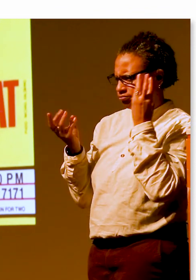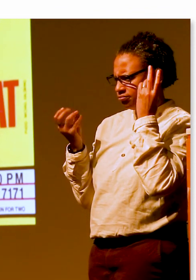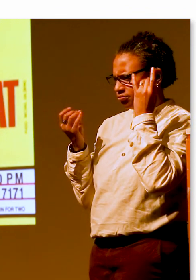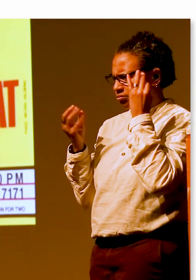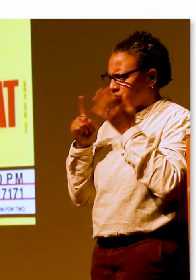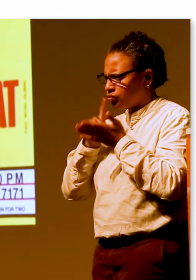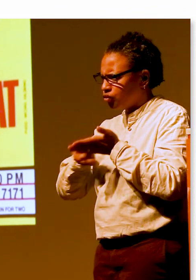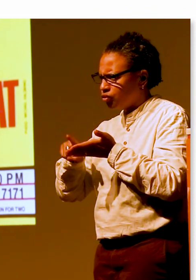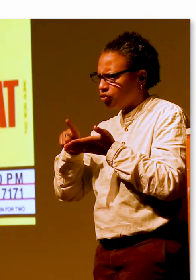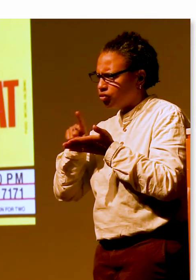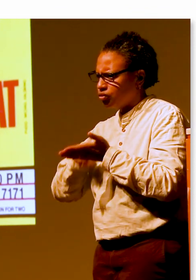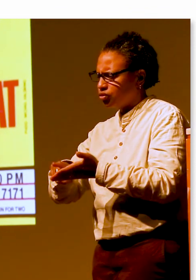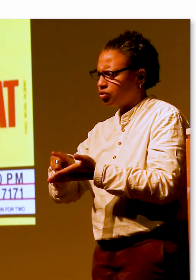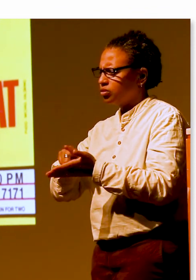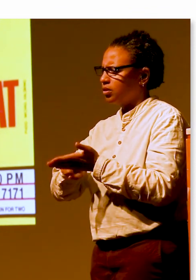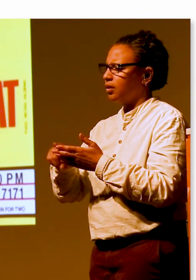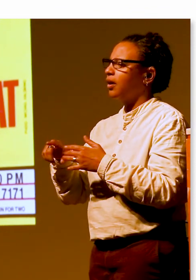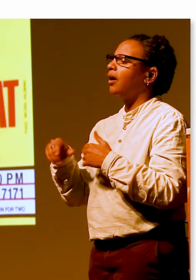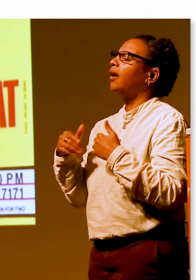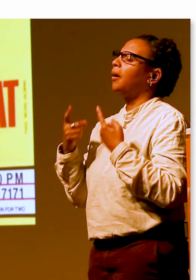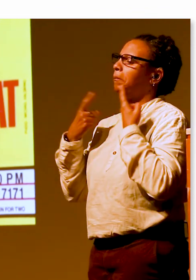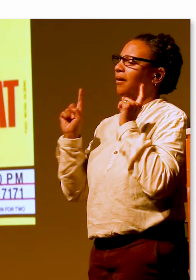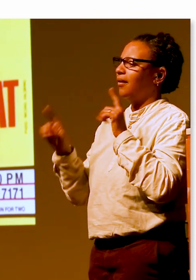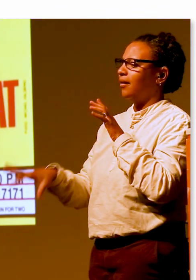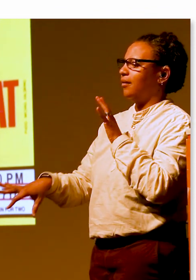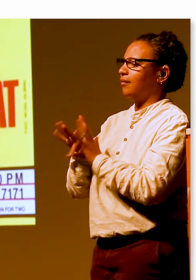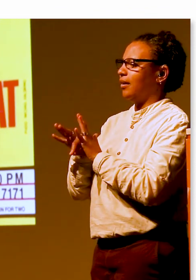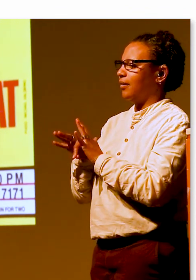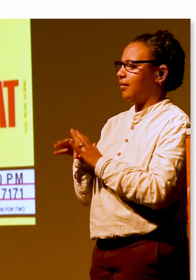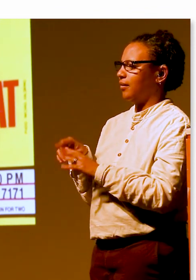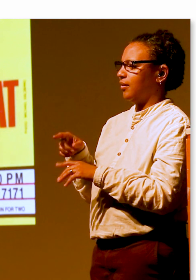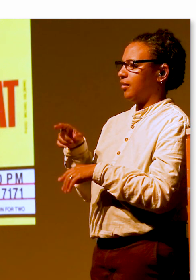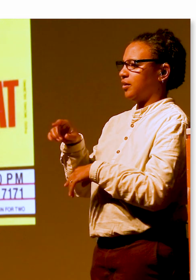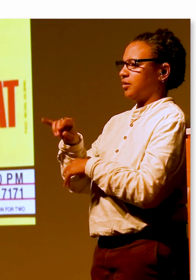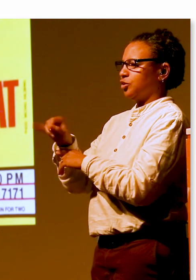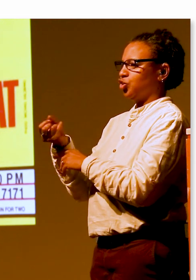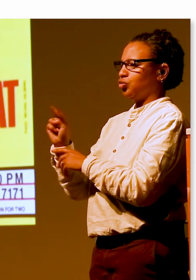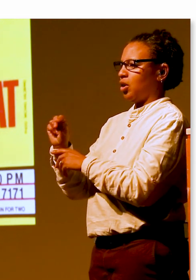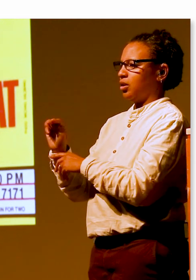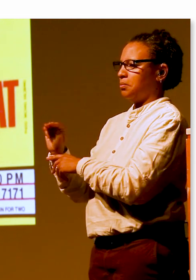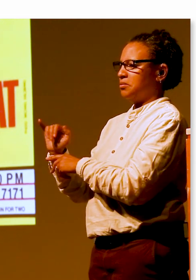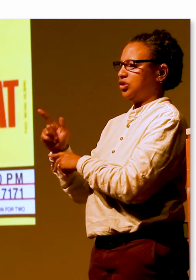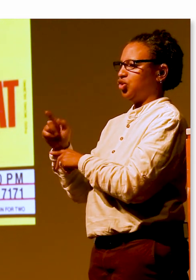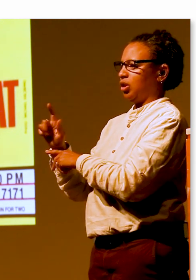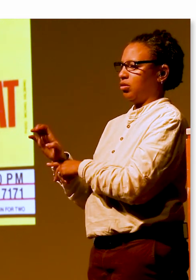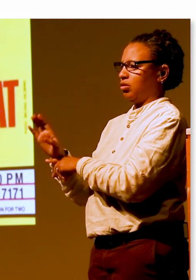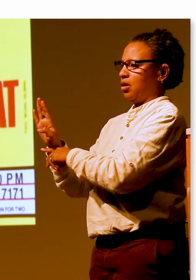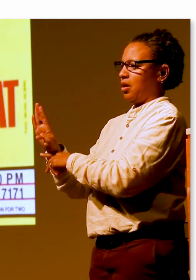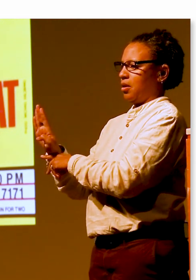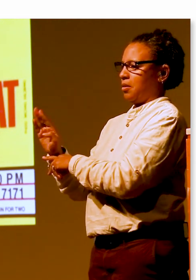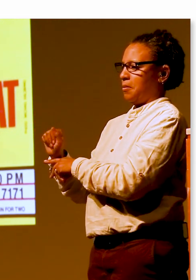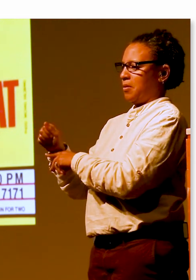research Jean-Michel Basquiat for the first time. And I was pissed. I was